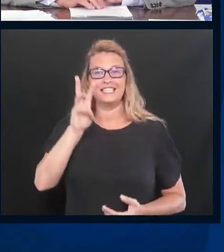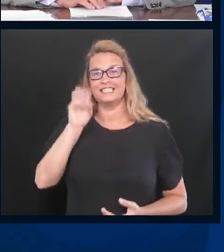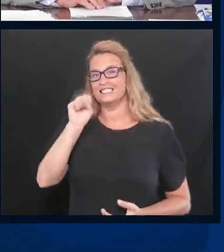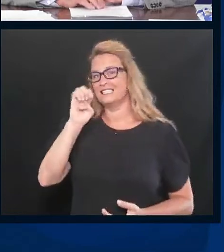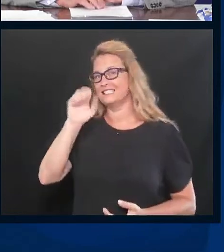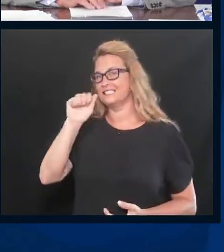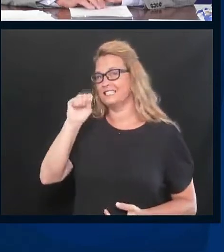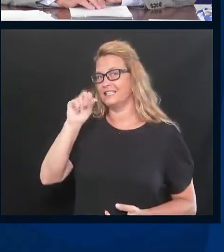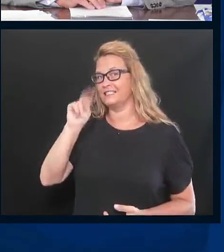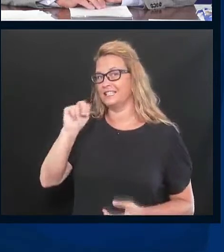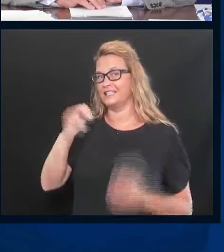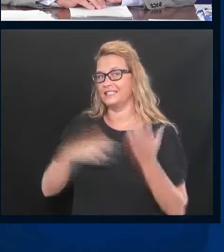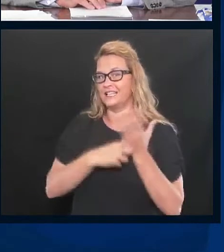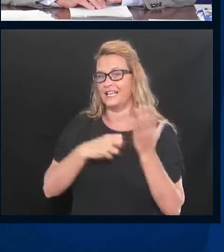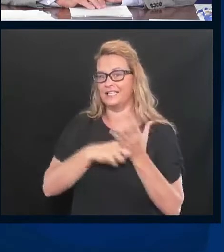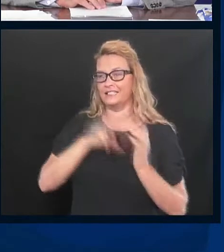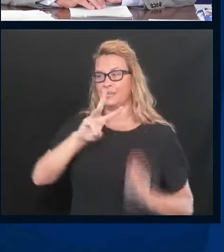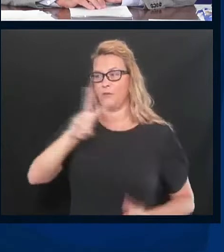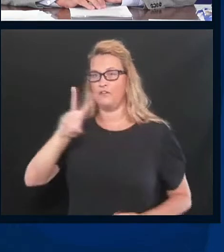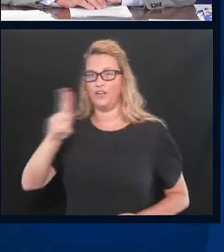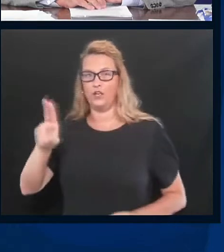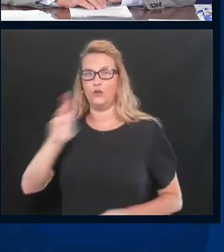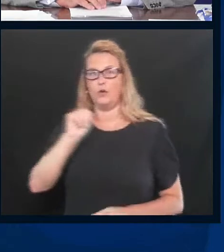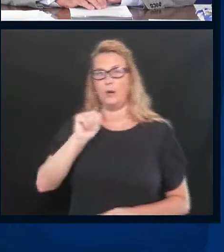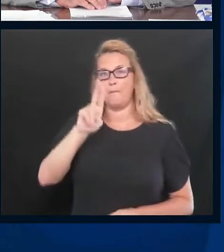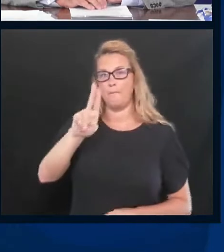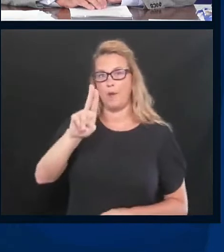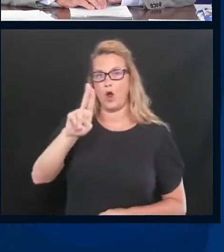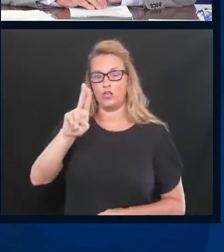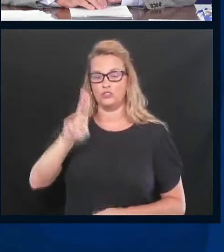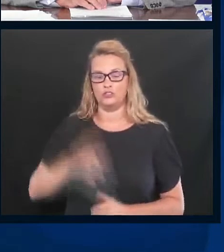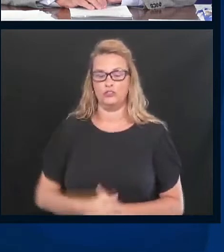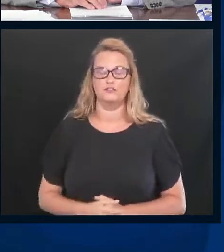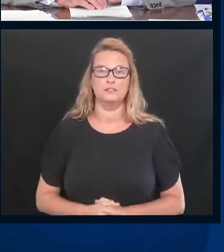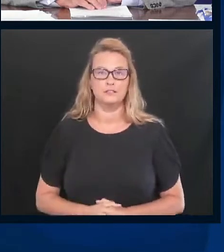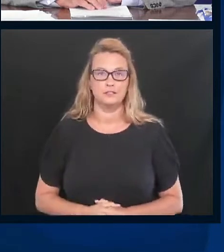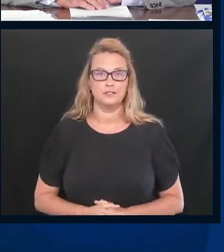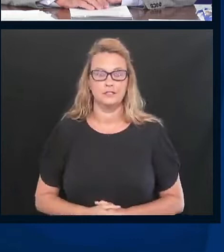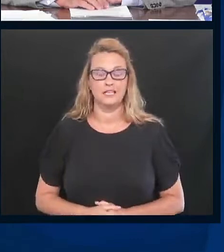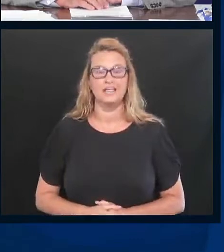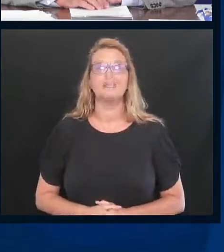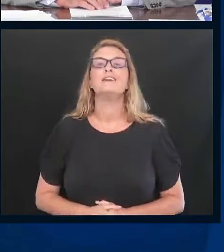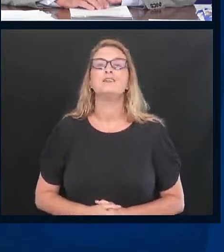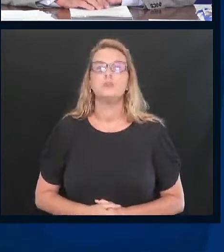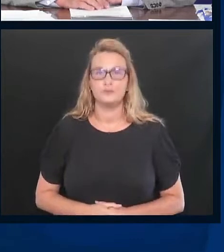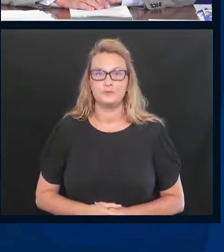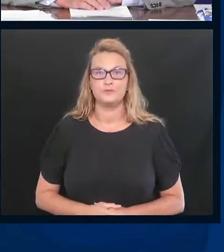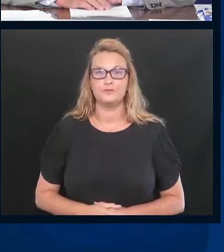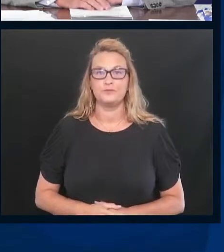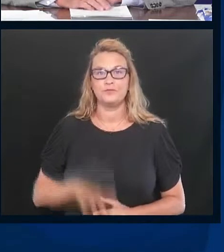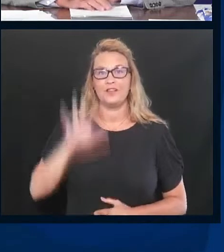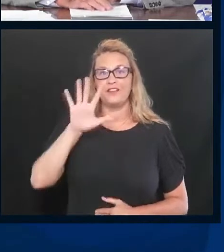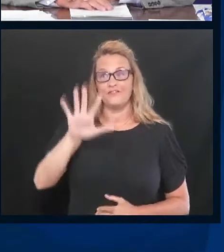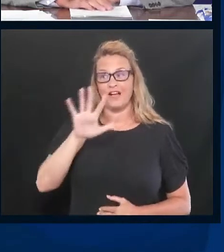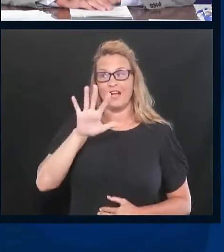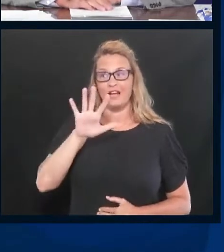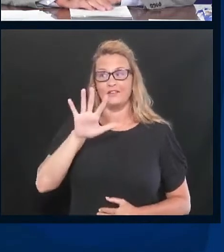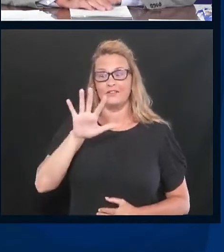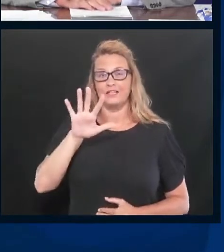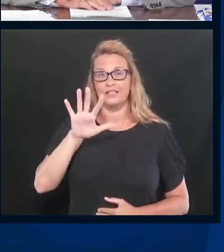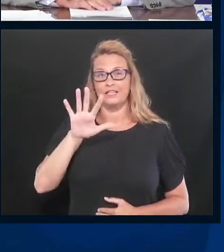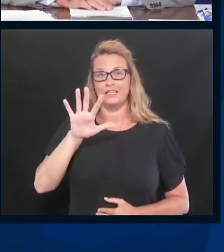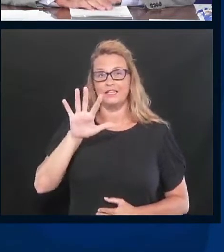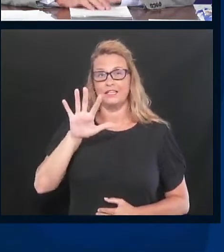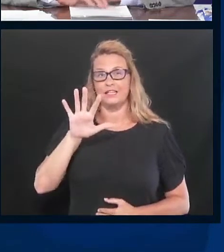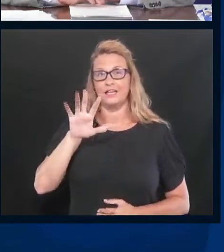ticket packages to WVU, Marshall sporting events, and we're going to give away 5 season